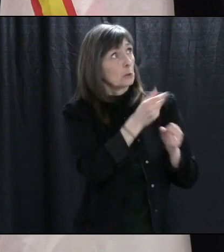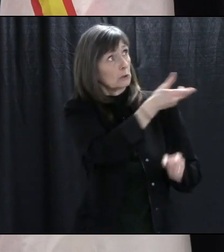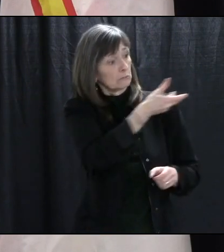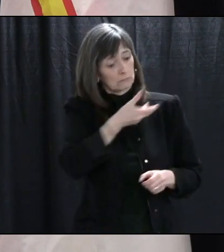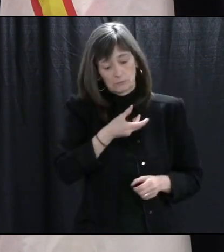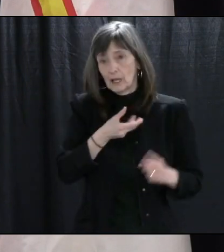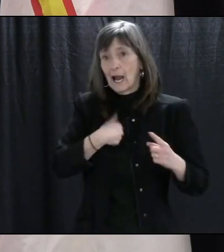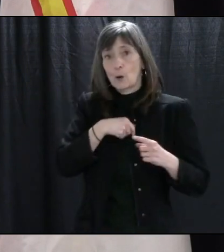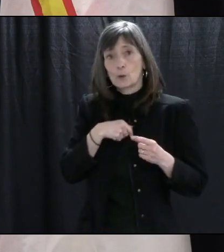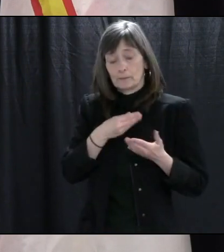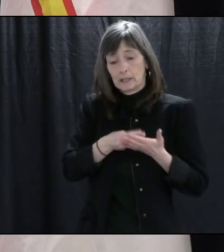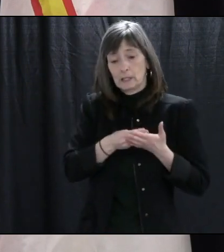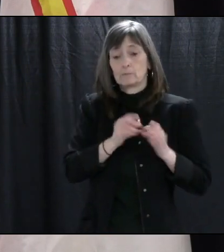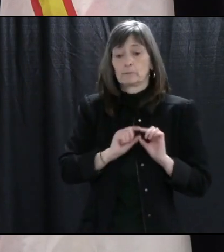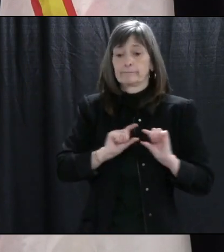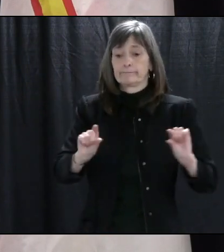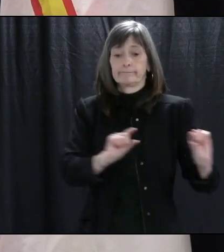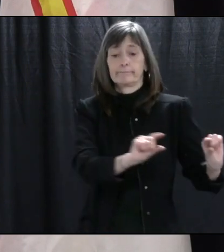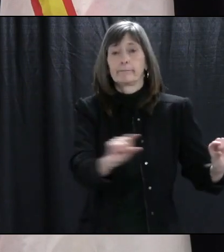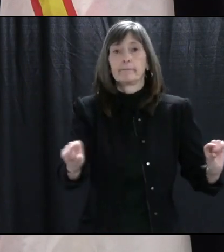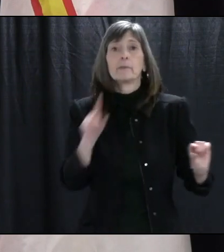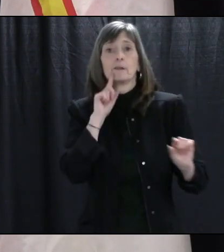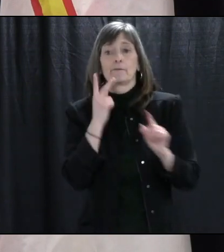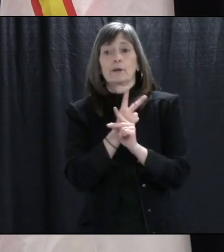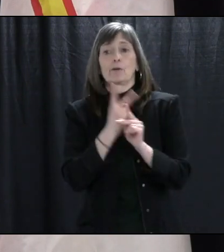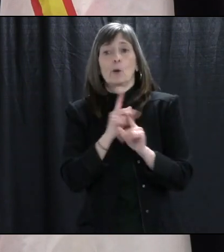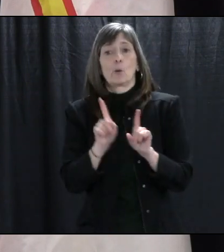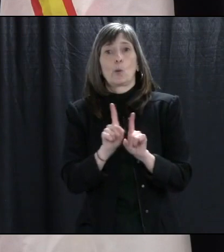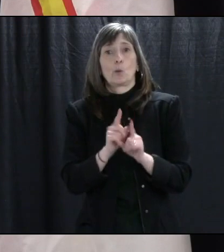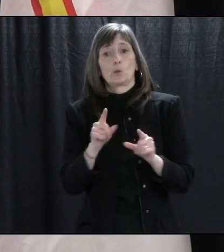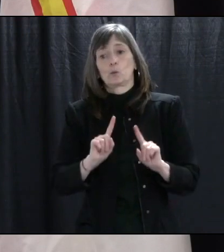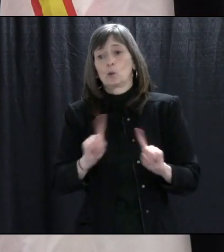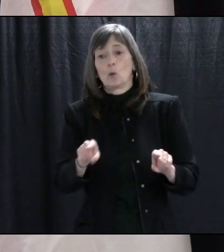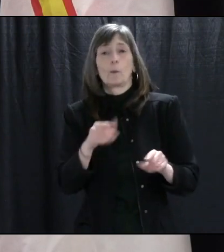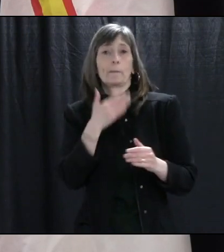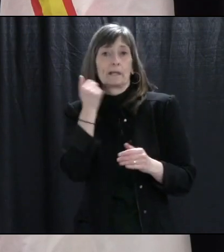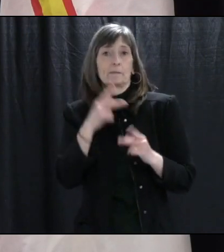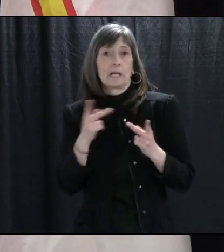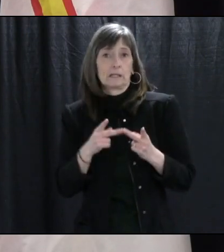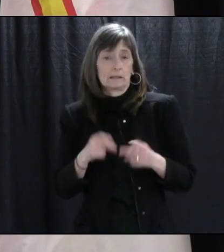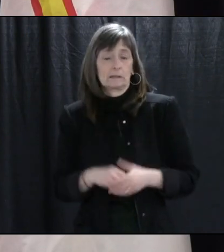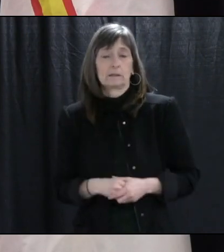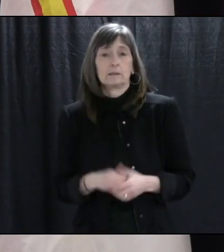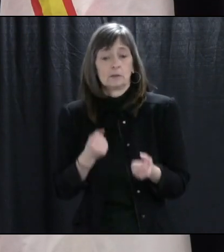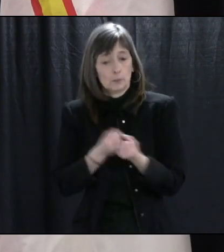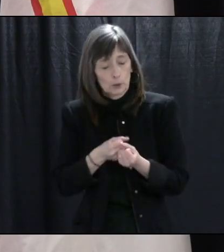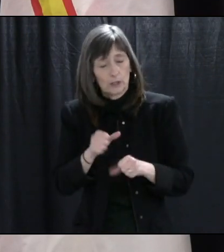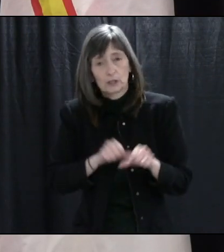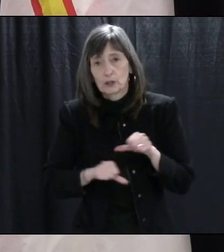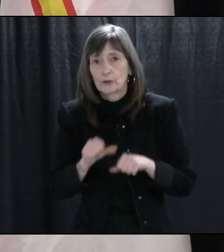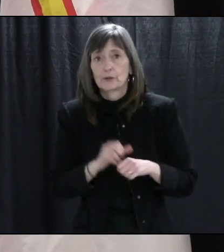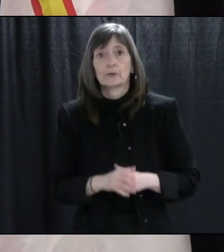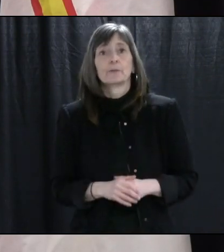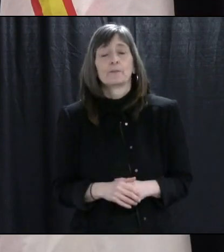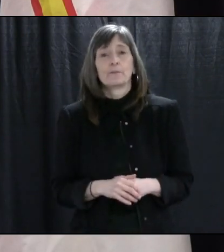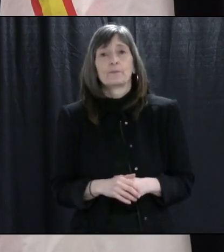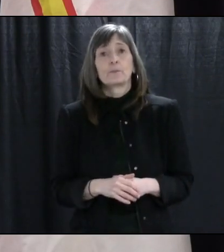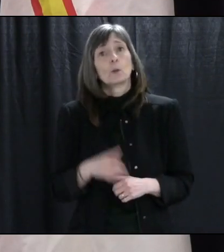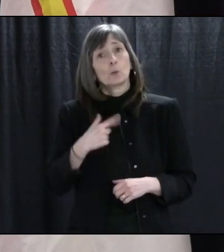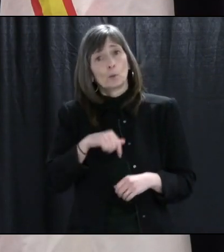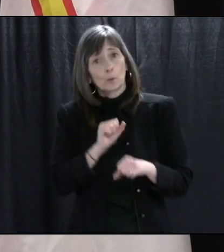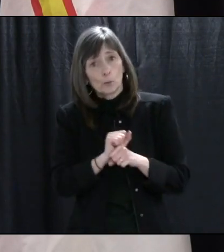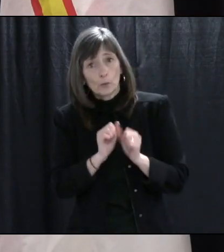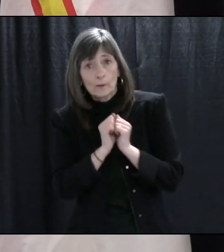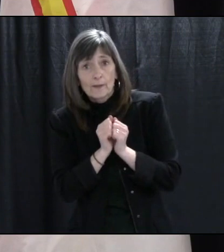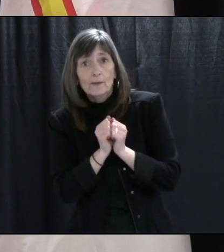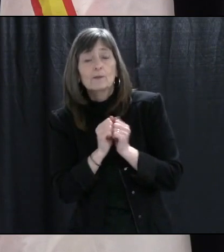and communities who are most vulnerable during this economic uncertainty. So it is about working together that we will see change in all